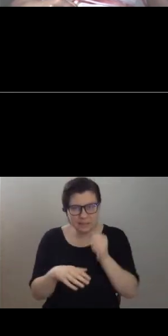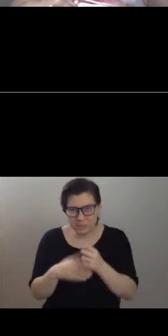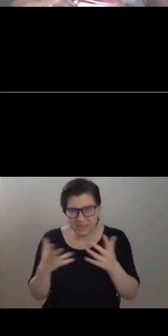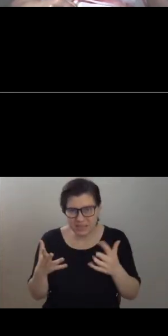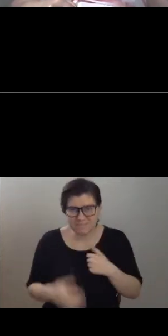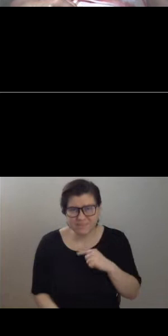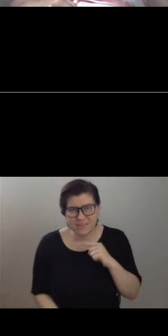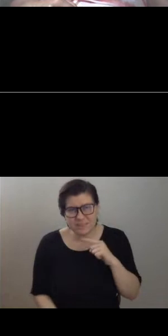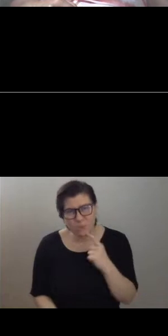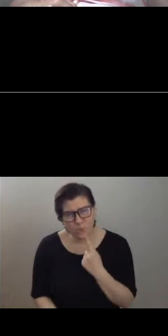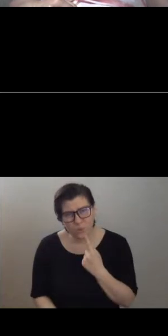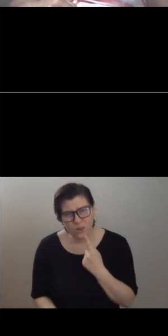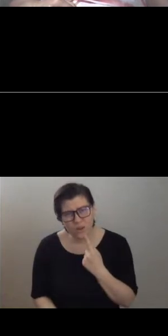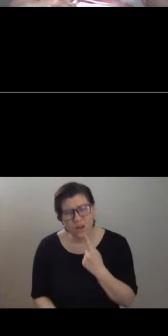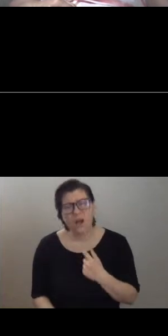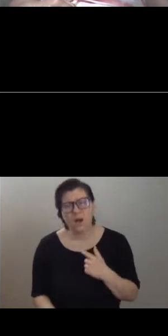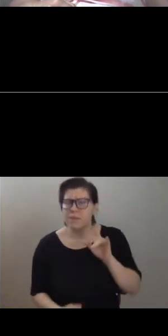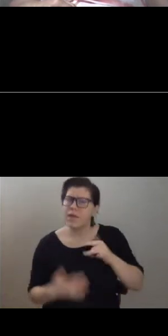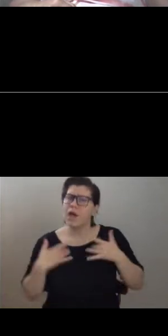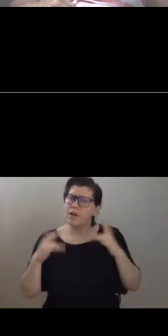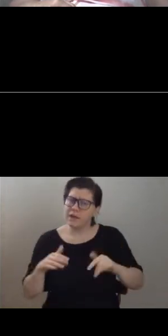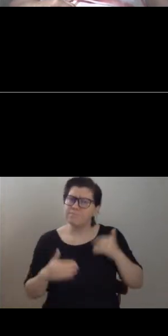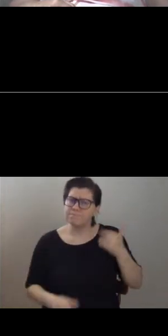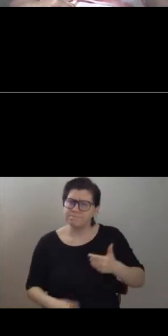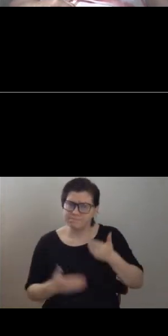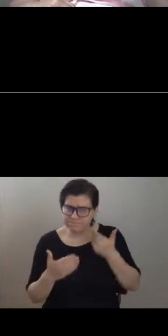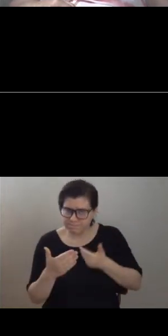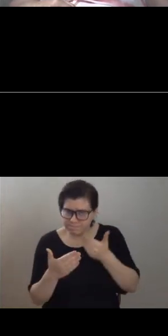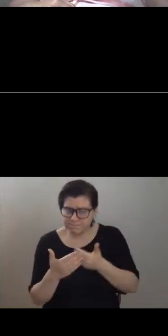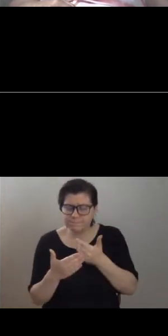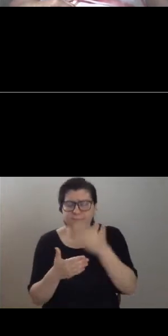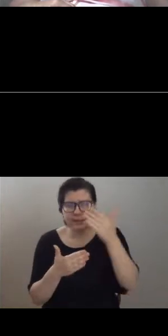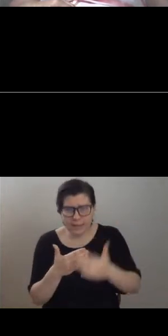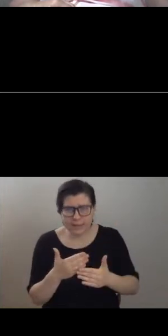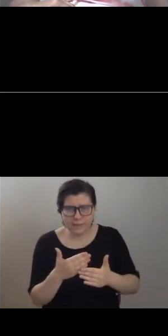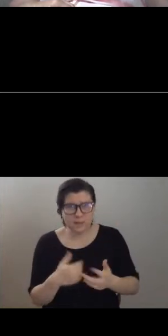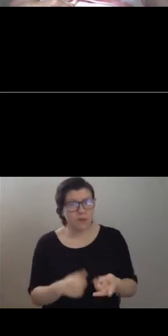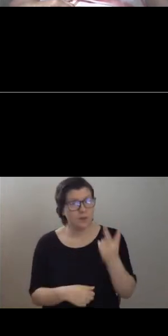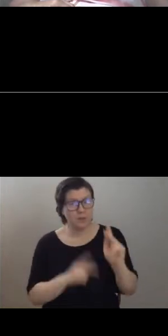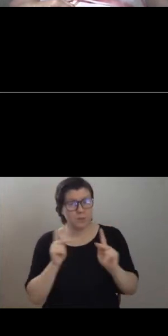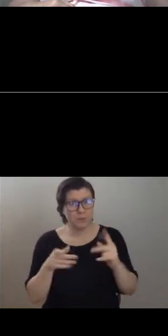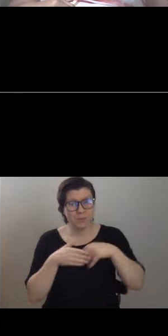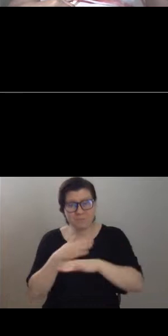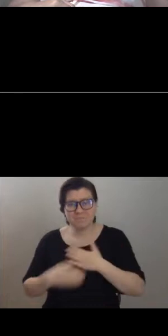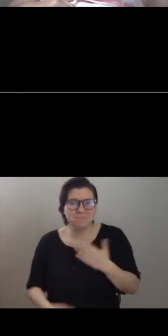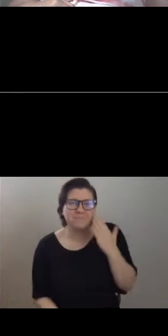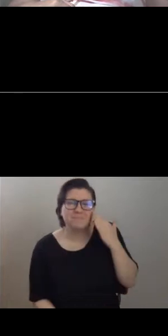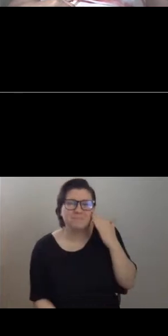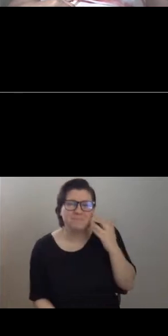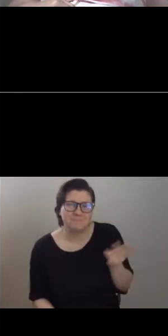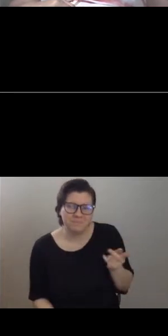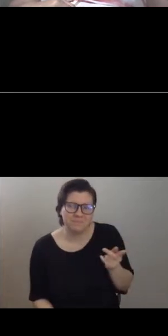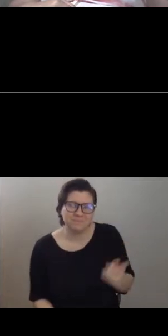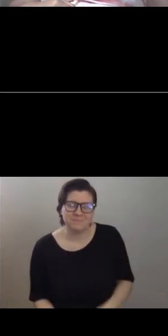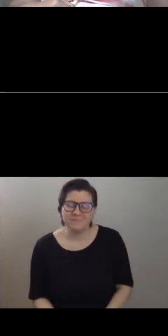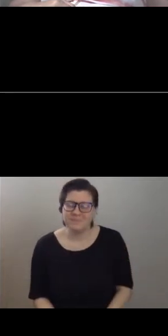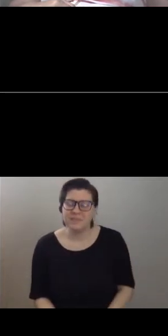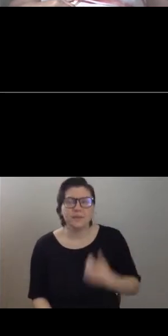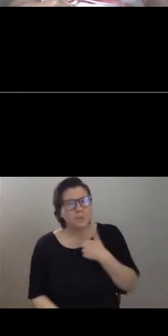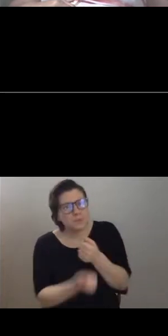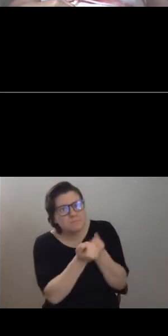the end of the event, 2 people came in who I knew well. As we assisted these